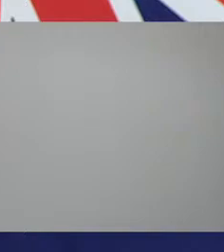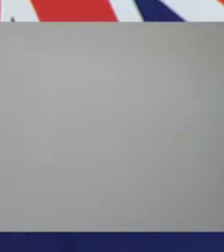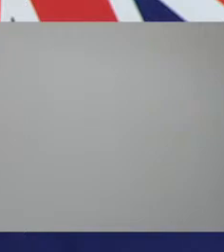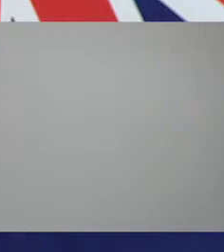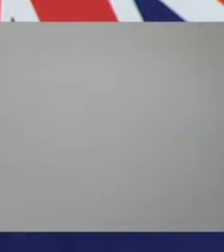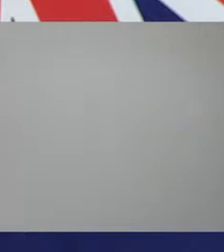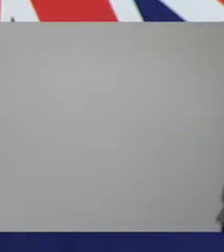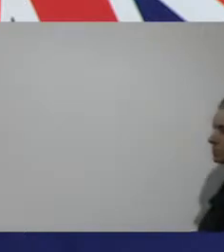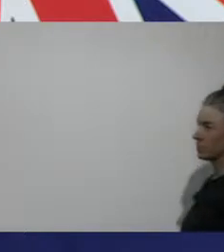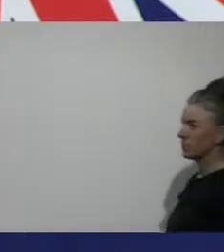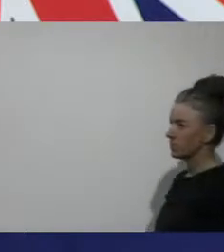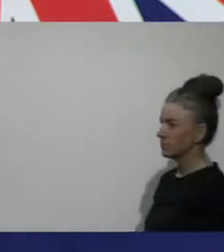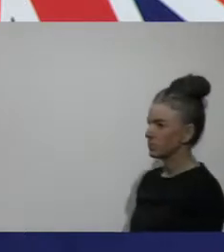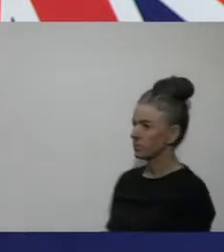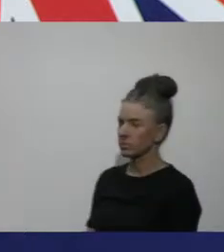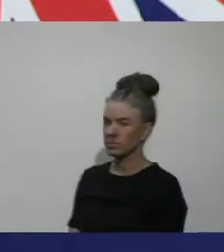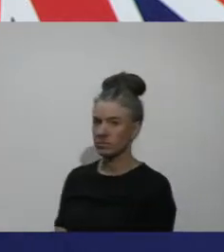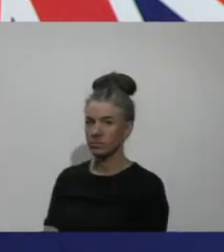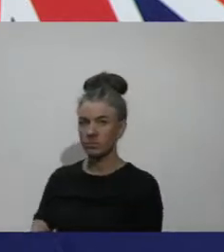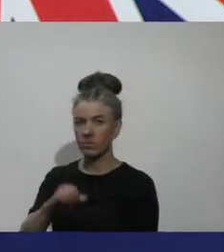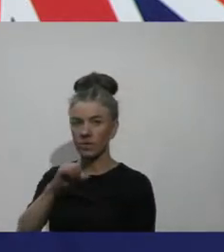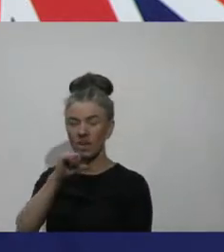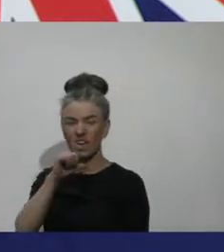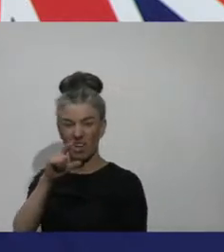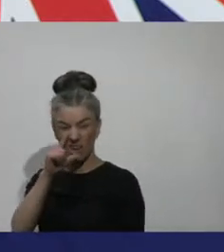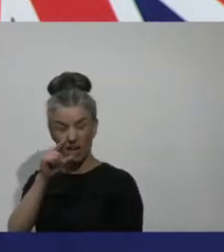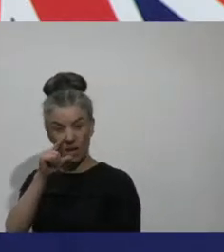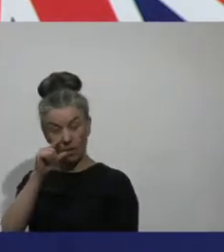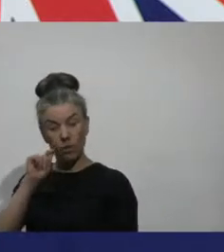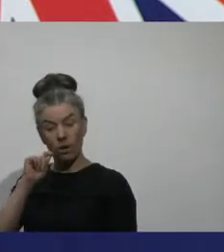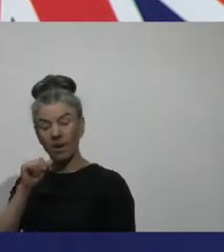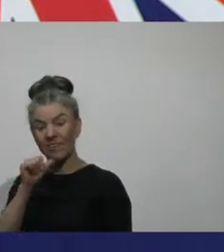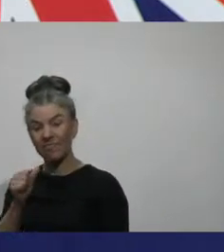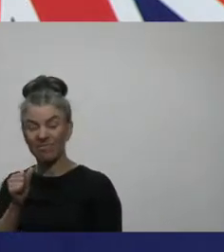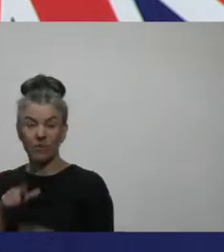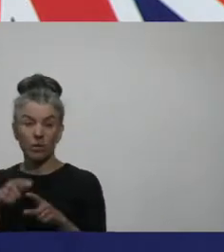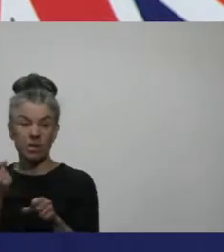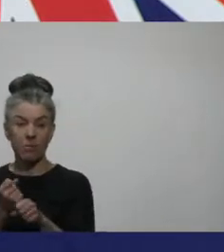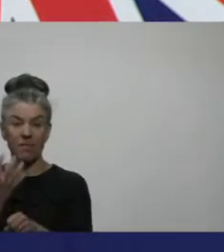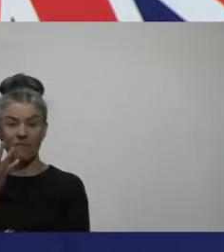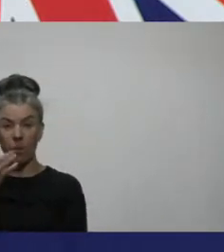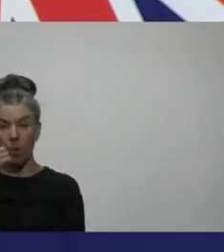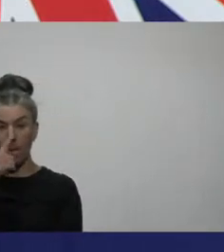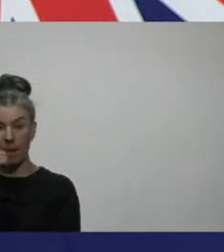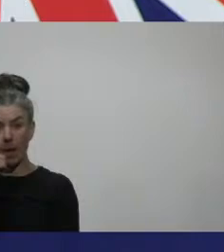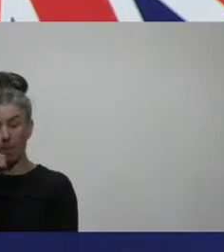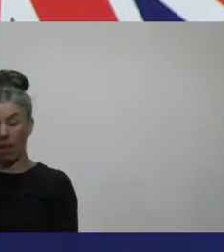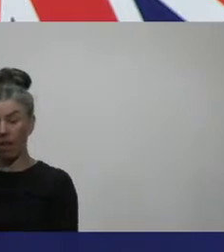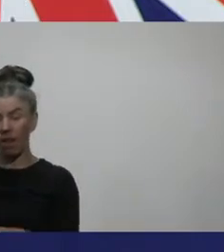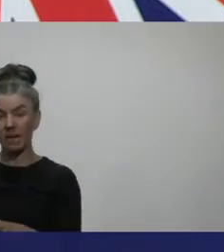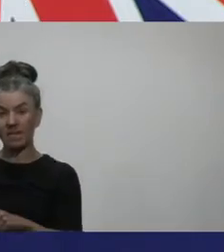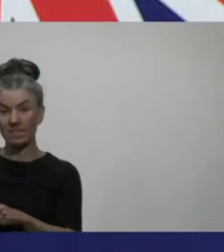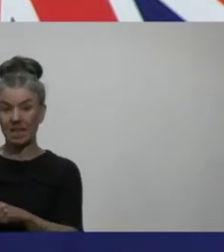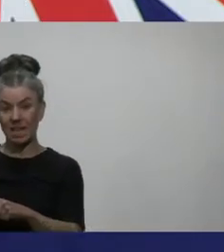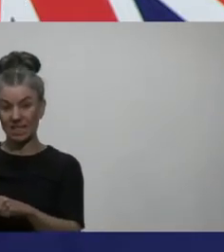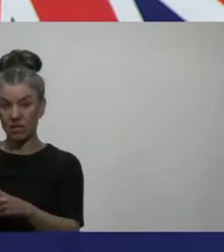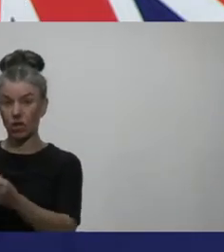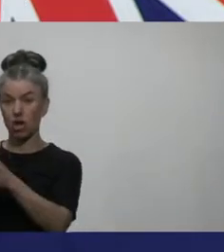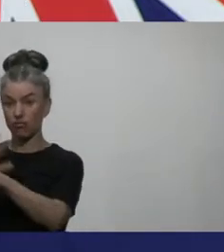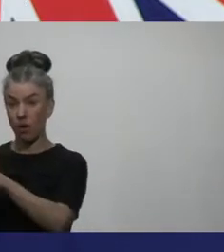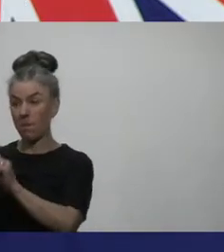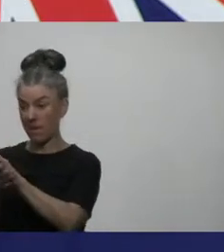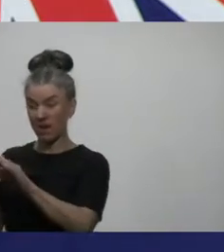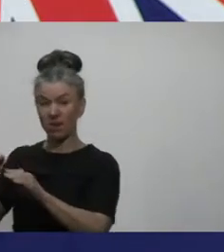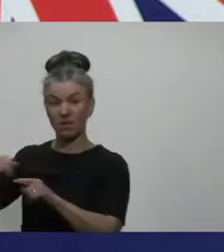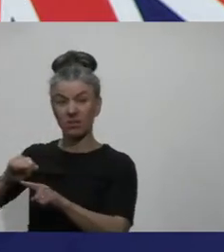will be made? So if 4 cases show up in Dunedin next week, could they anticipate 2 weeks of level 3? No, not necessarily.